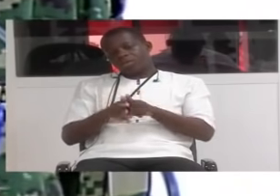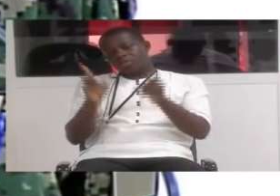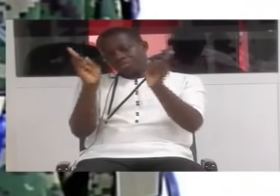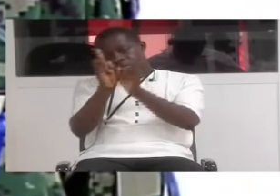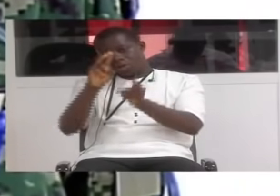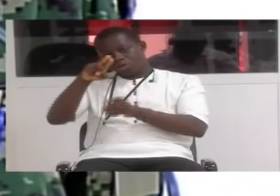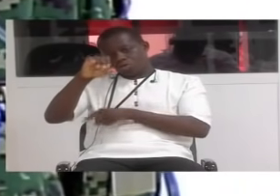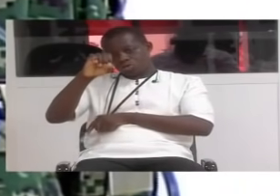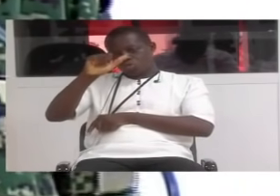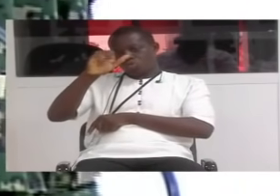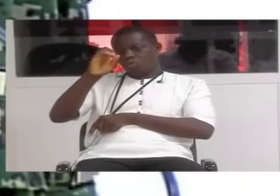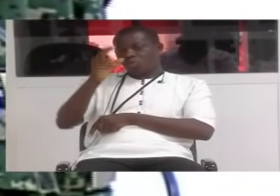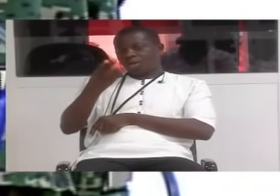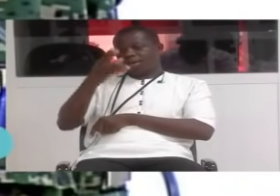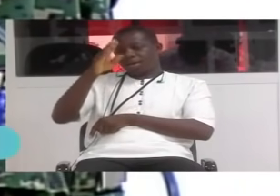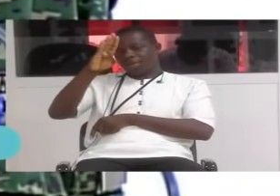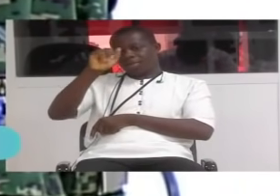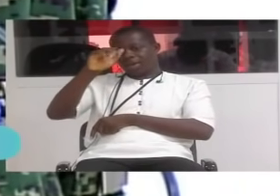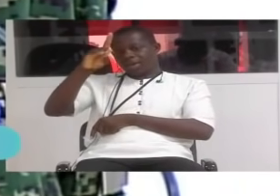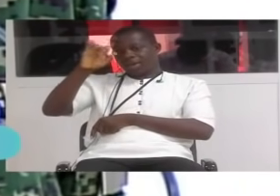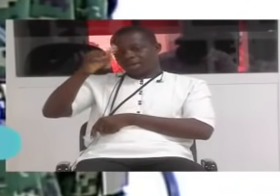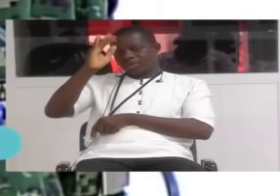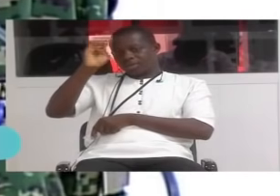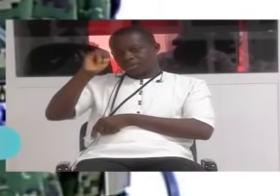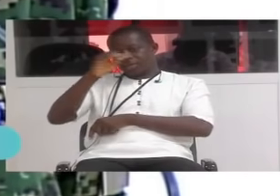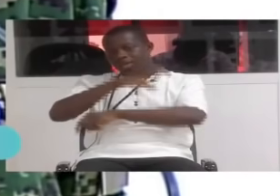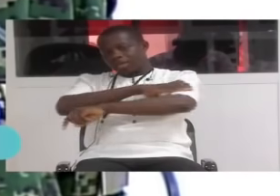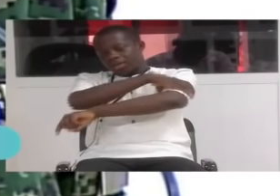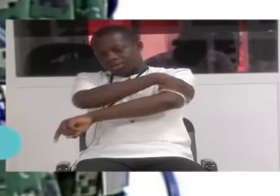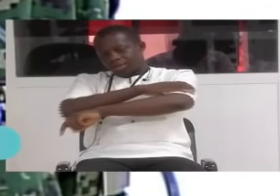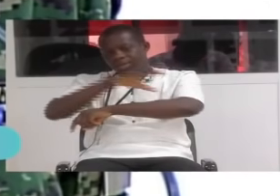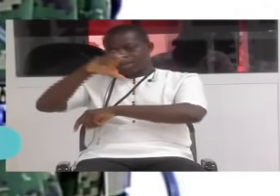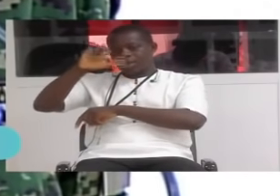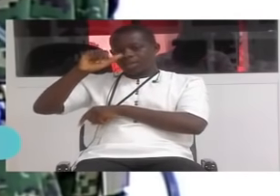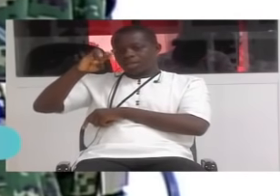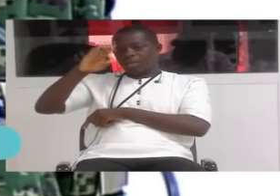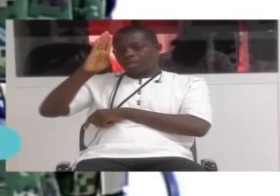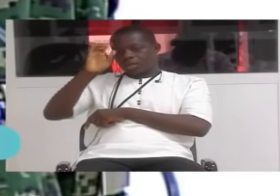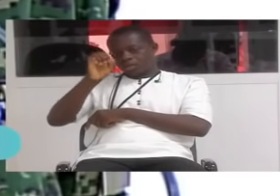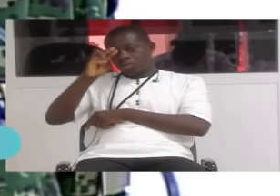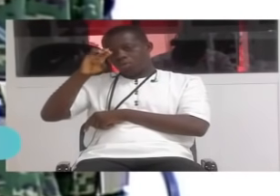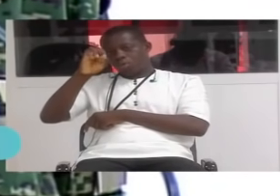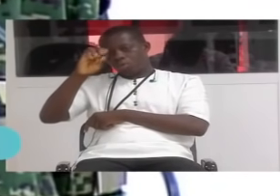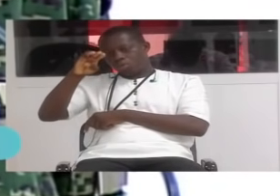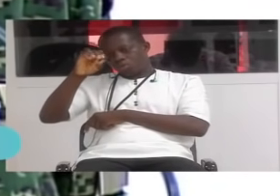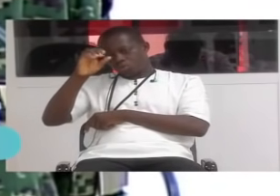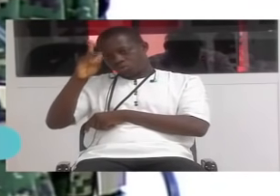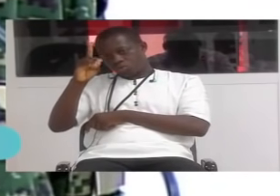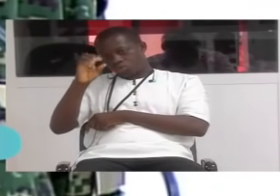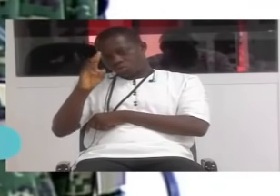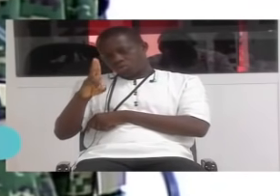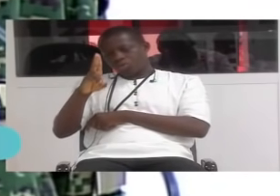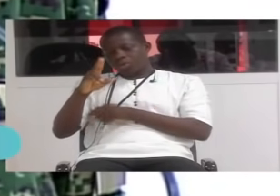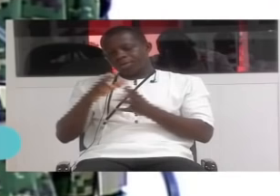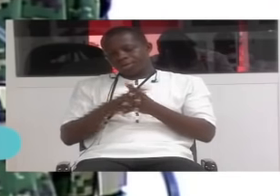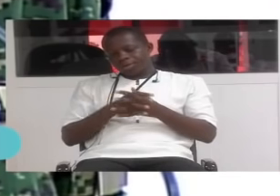Taraje. I met Nwabaji there. A Captain Rambo Taraje. I met Modu Jaju Alliance Rambo Taraje. I met